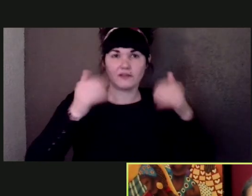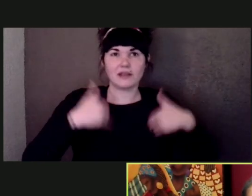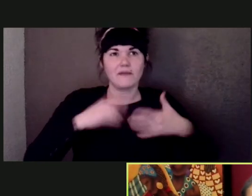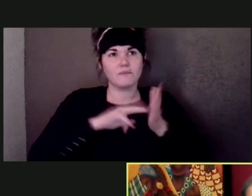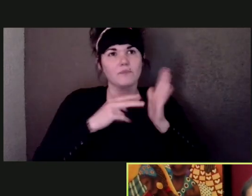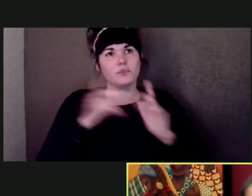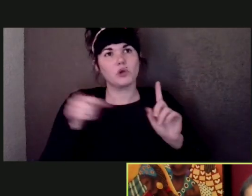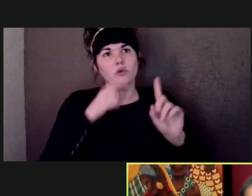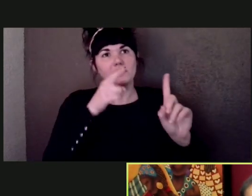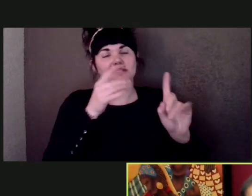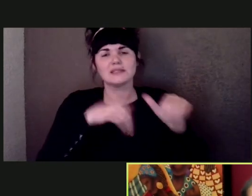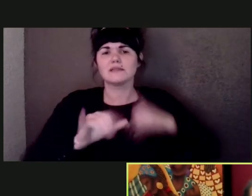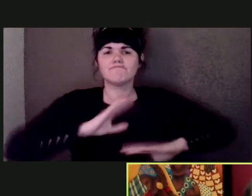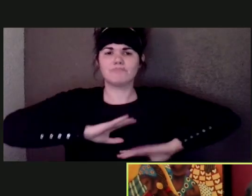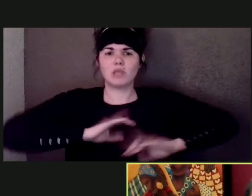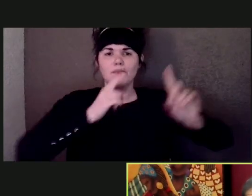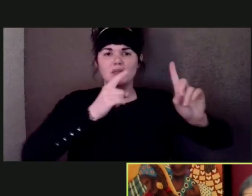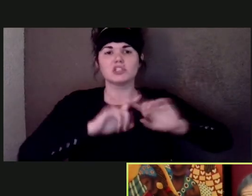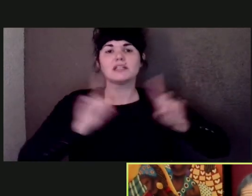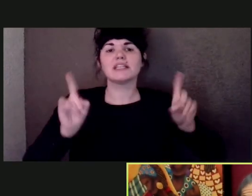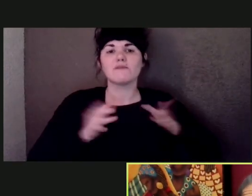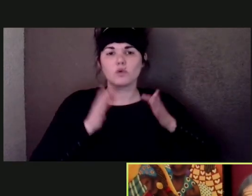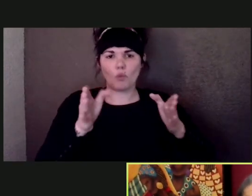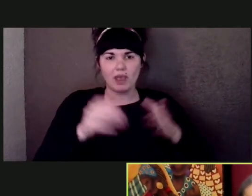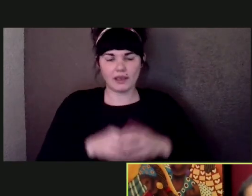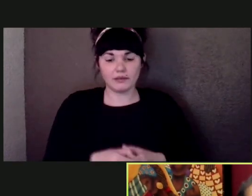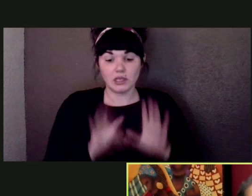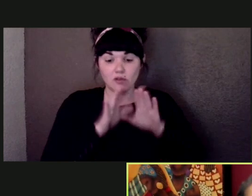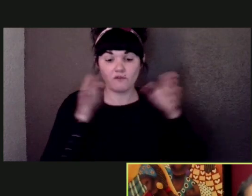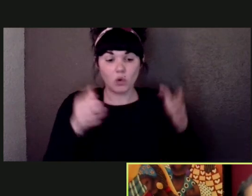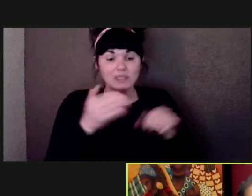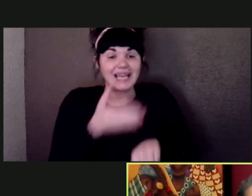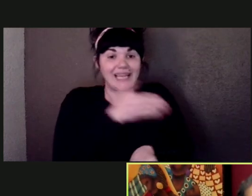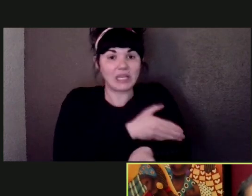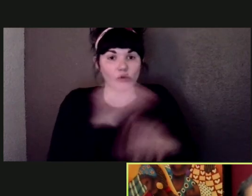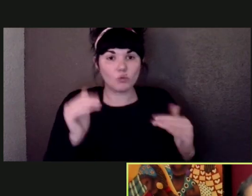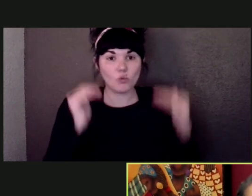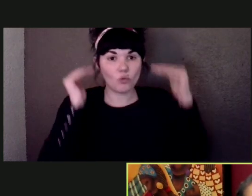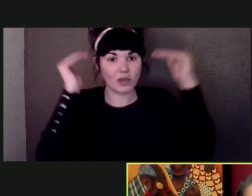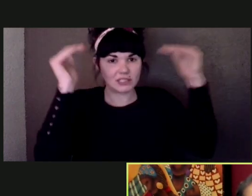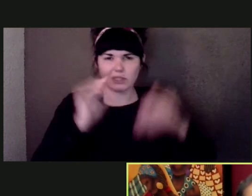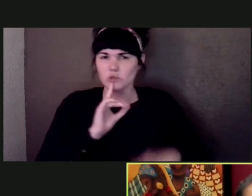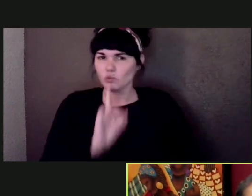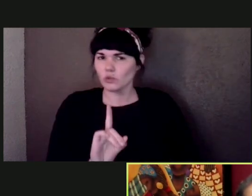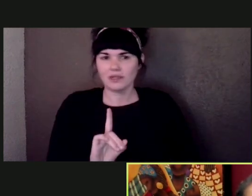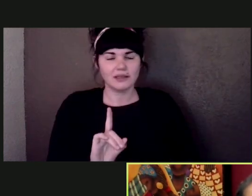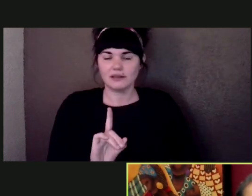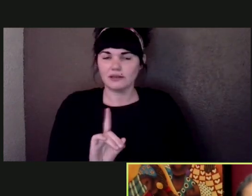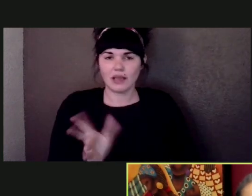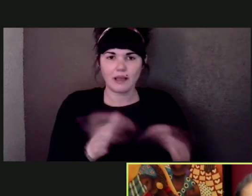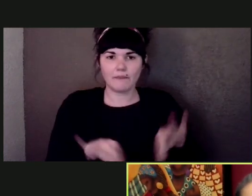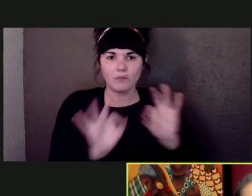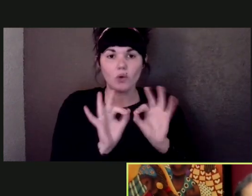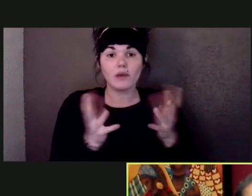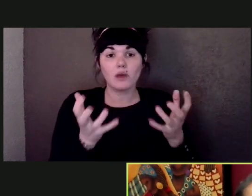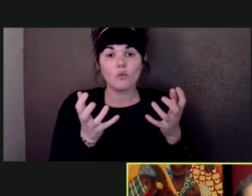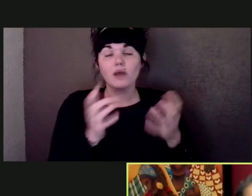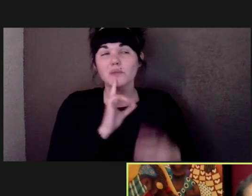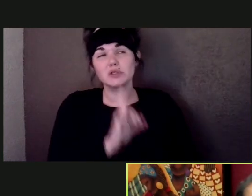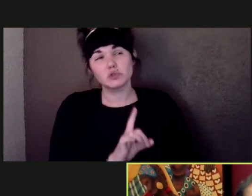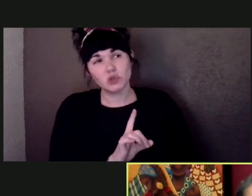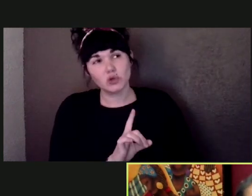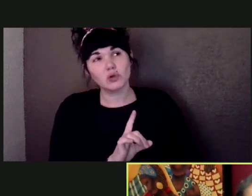our mission, but a different kind of way. And that focus on enrichment, uh, is really so, uh, important. I want to make sure though,